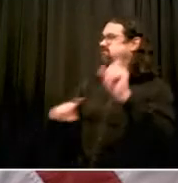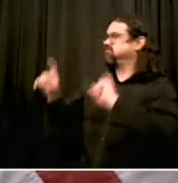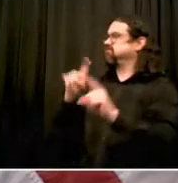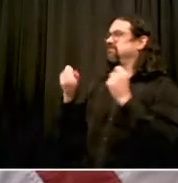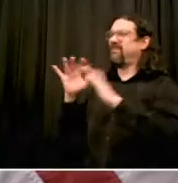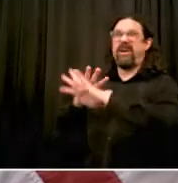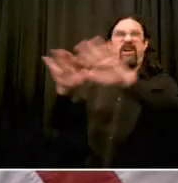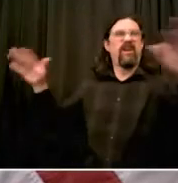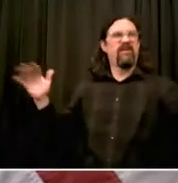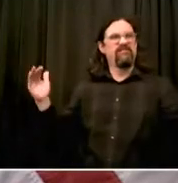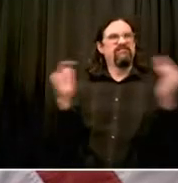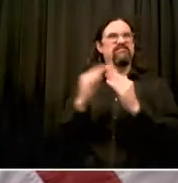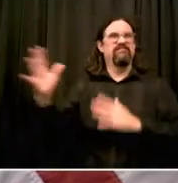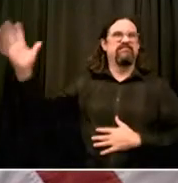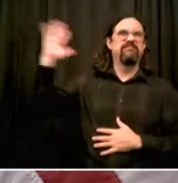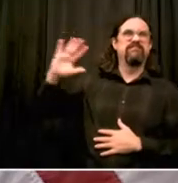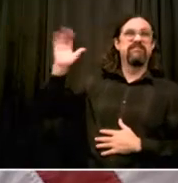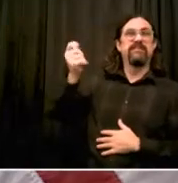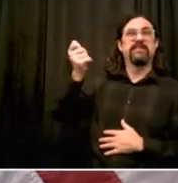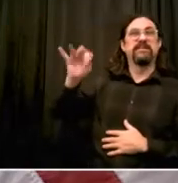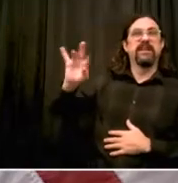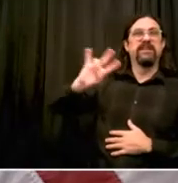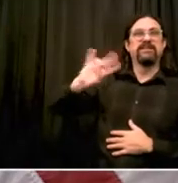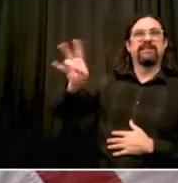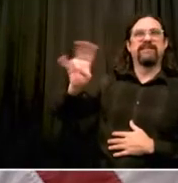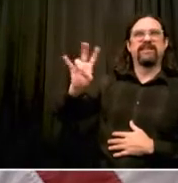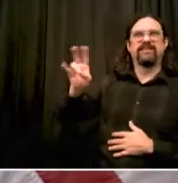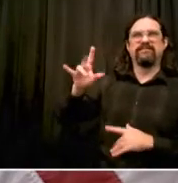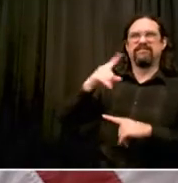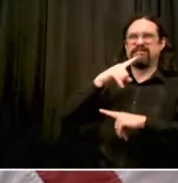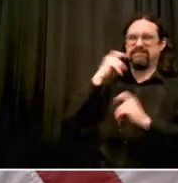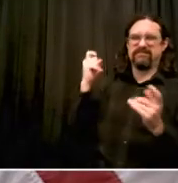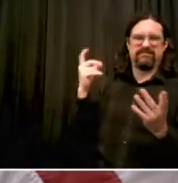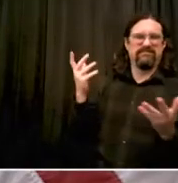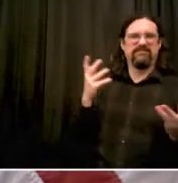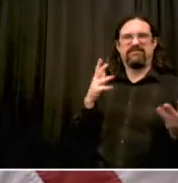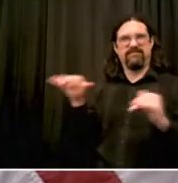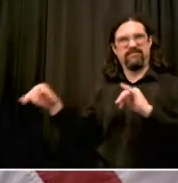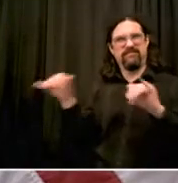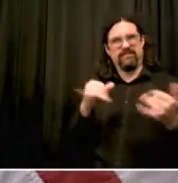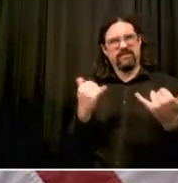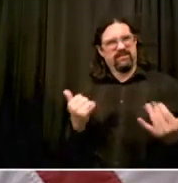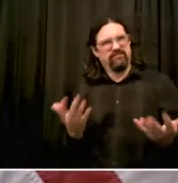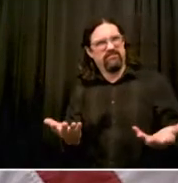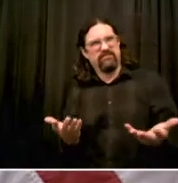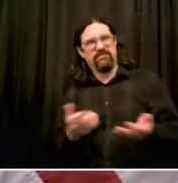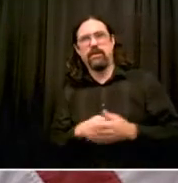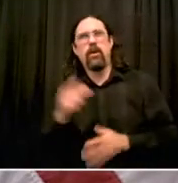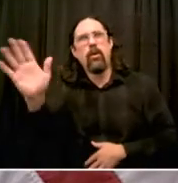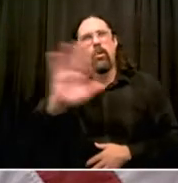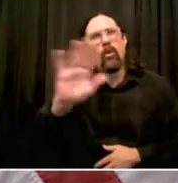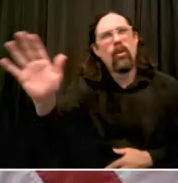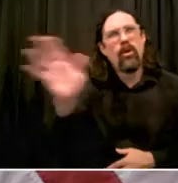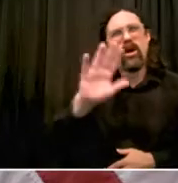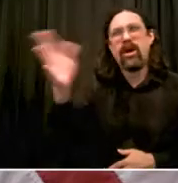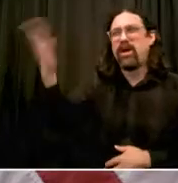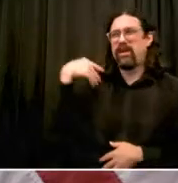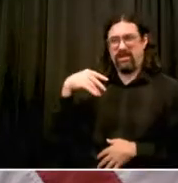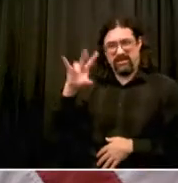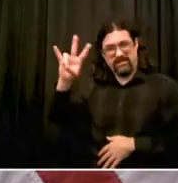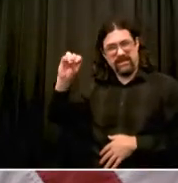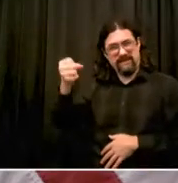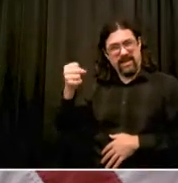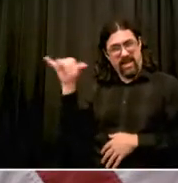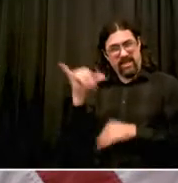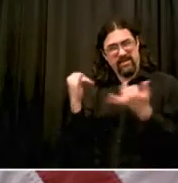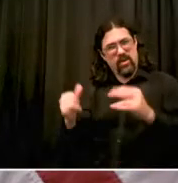York City history in some ways. Not every way, but in some ways for sure. We have left that behind. We're an entirely different city. We're never